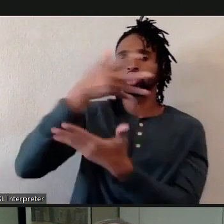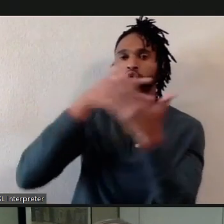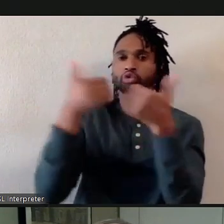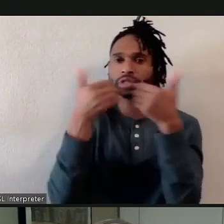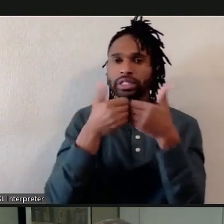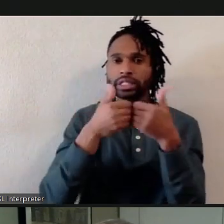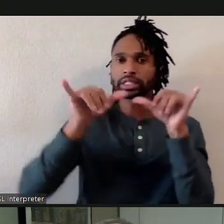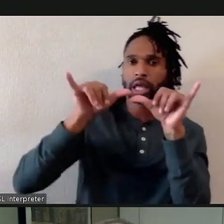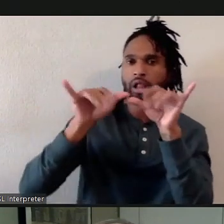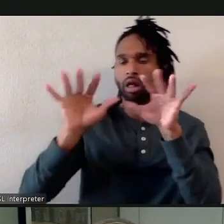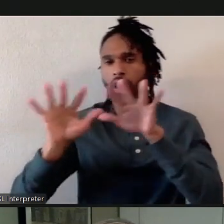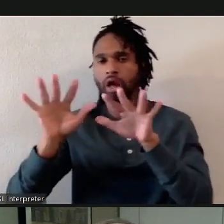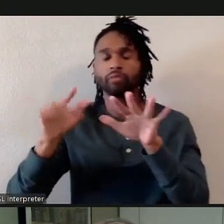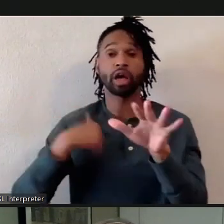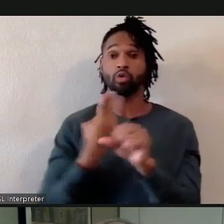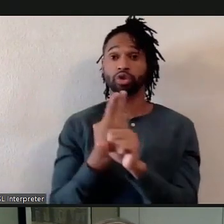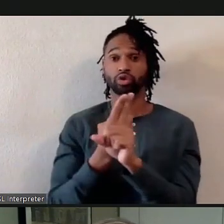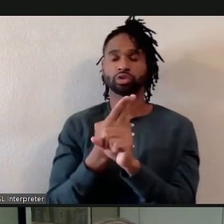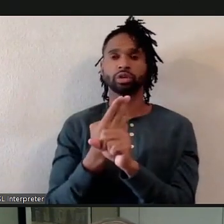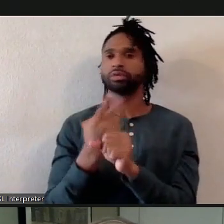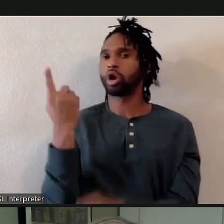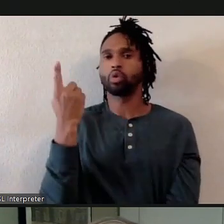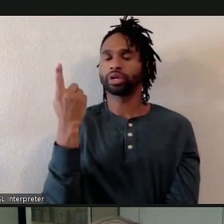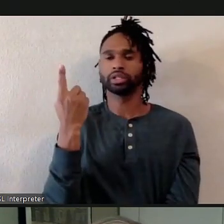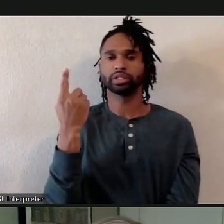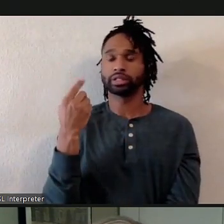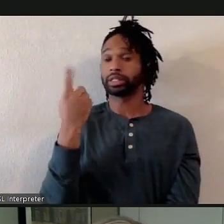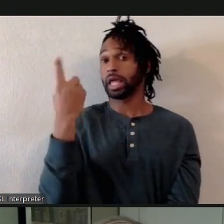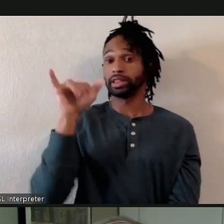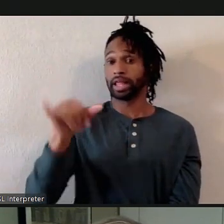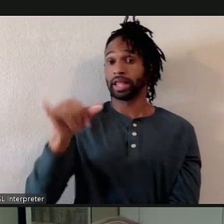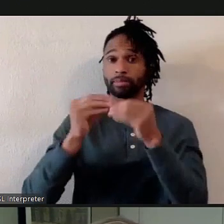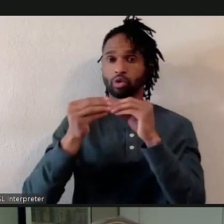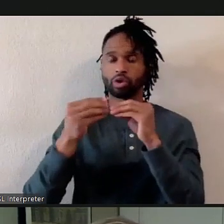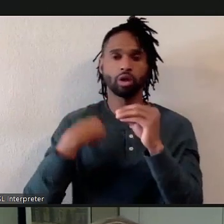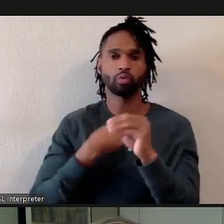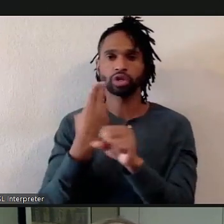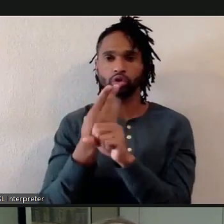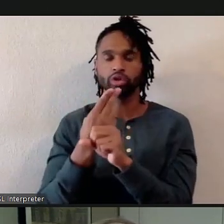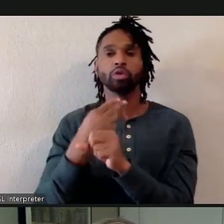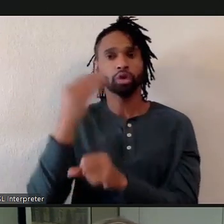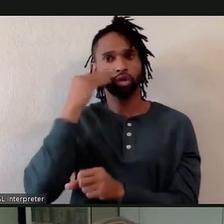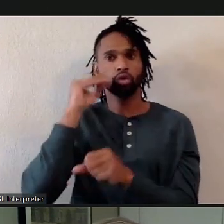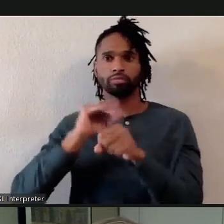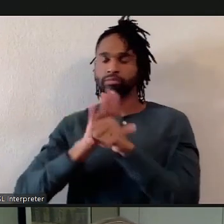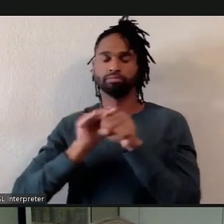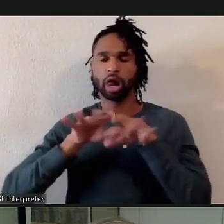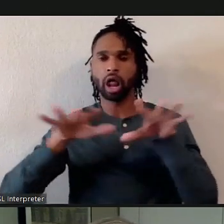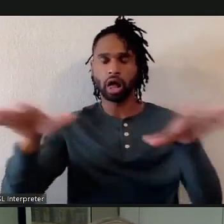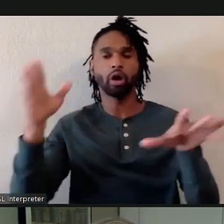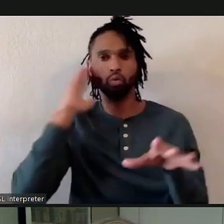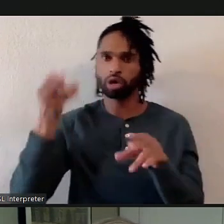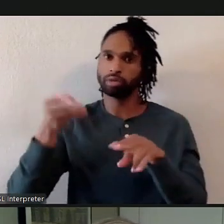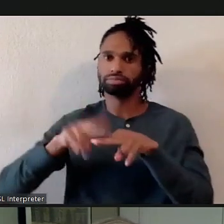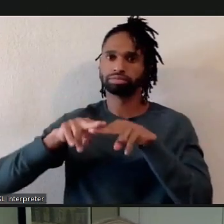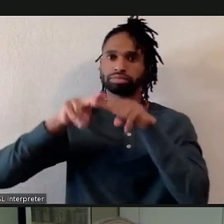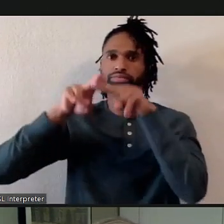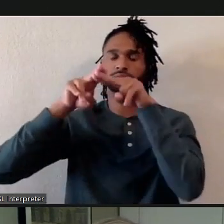we use. That was always a number where we knew the epidemic would propagate